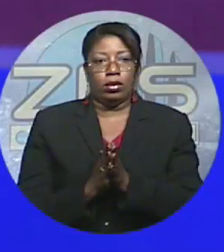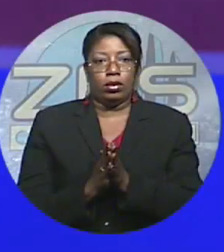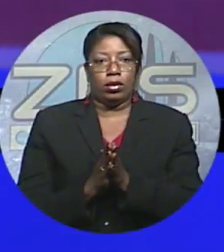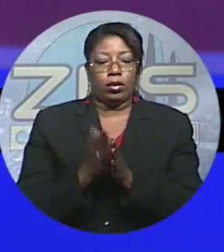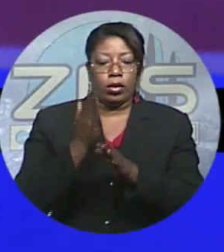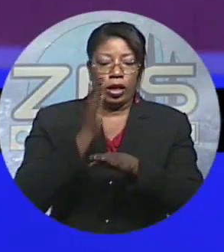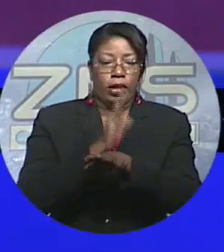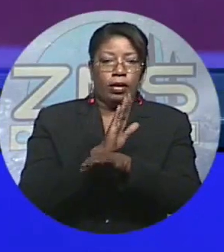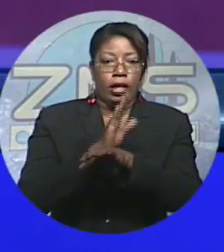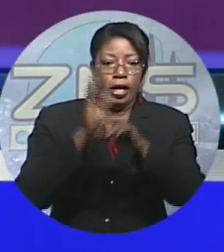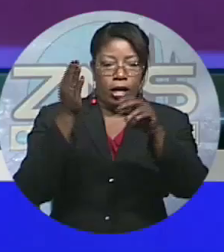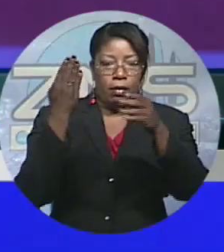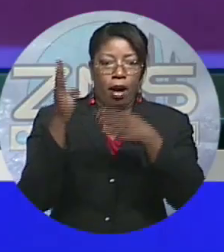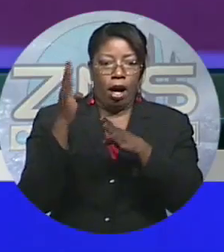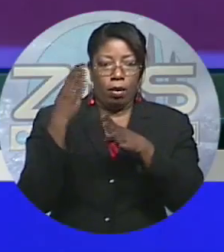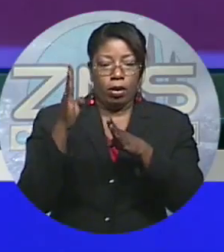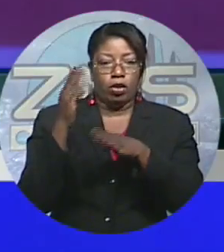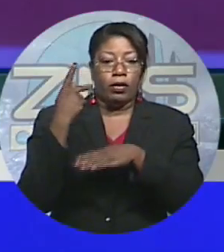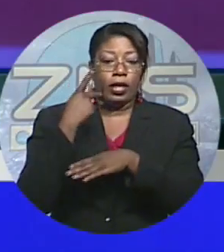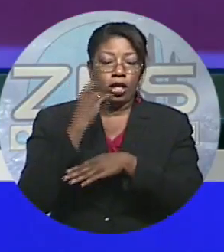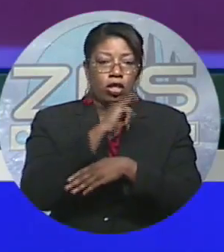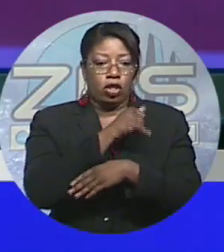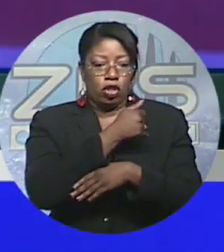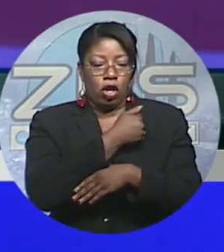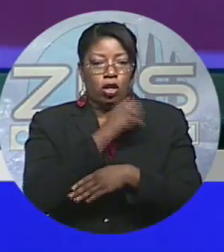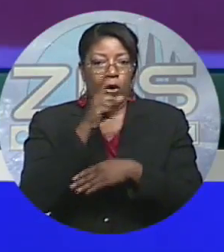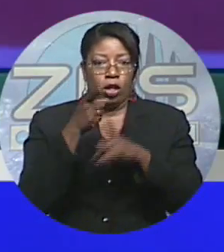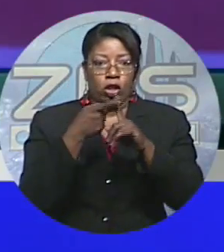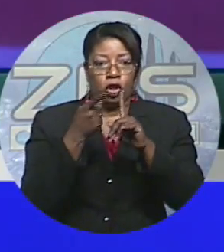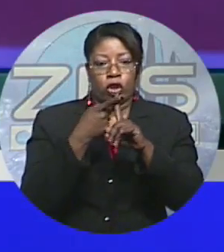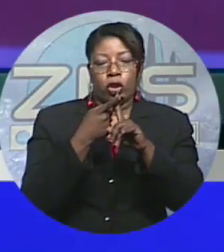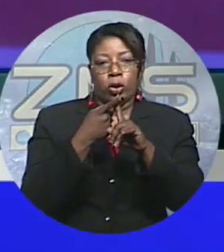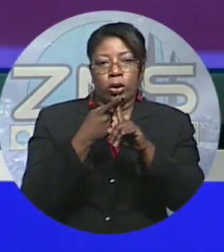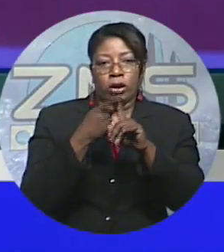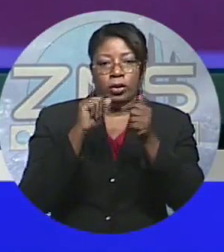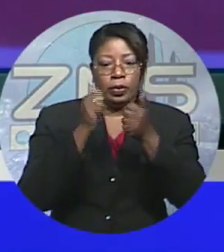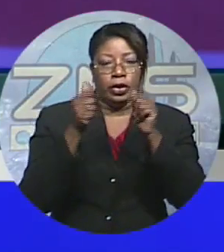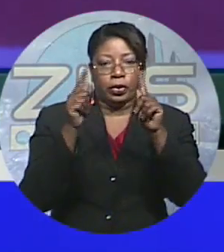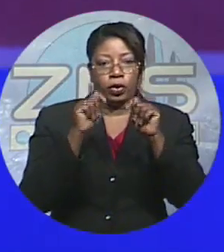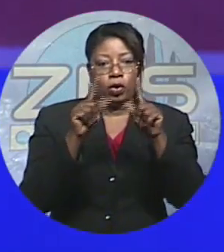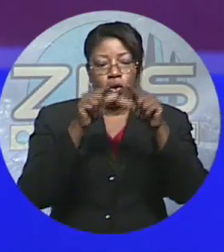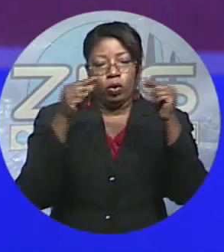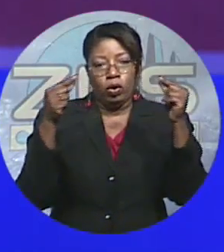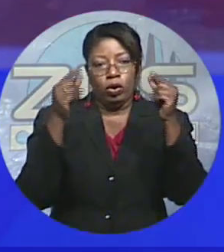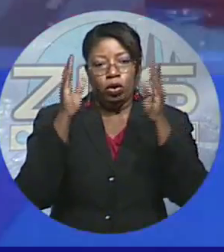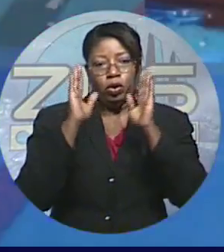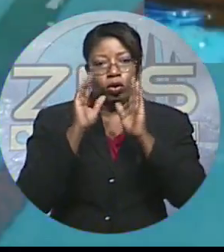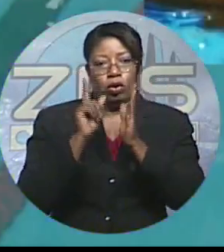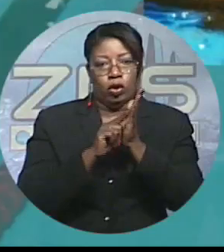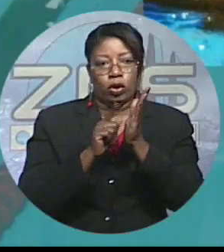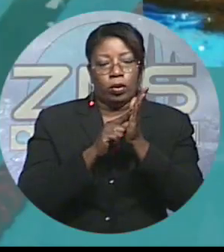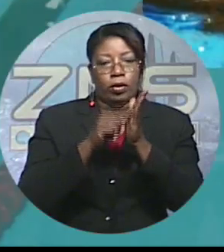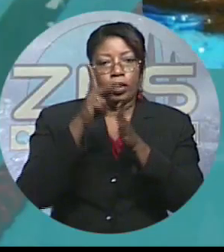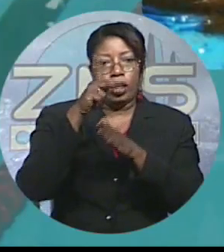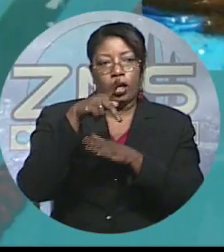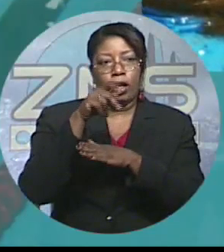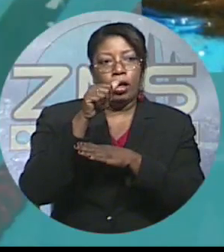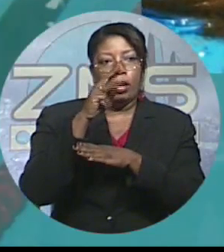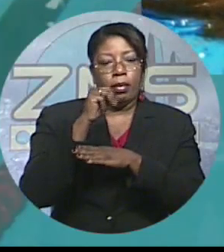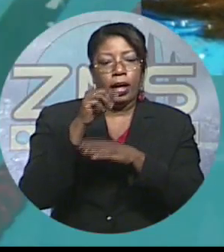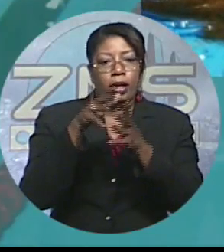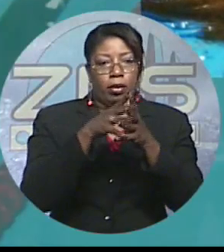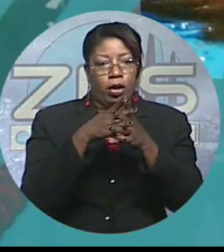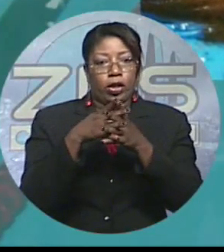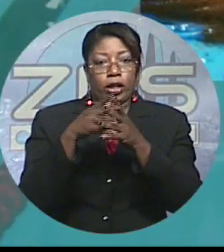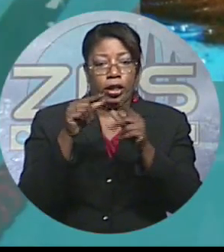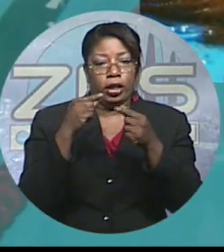Good evening, Bahamas. I'm Kelsey Johnson. Welcome to Sports Tuesday. Great news coming in from the Pan American Games. Ariana